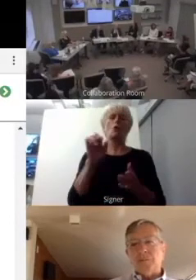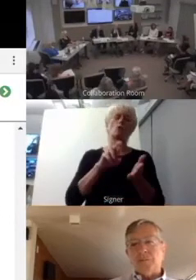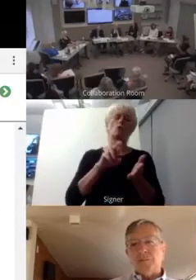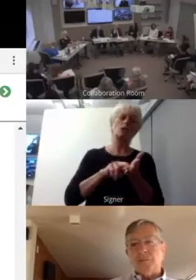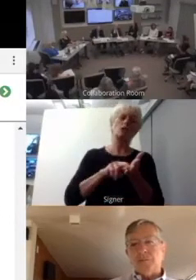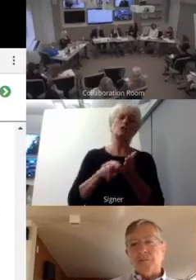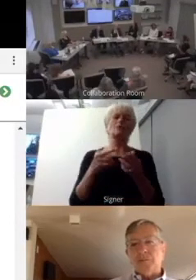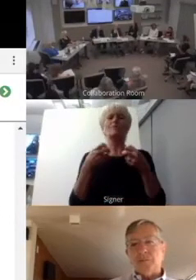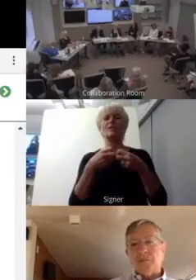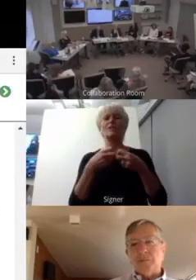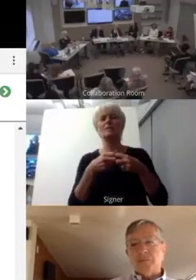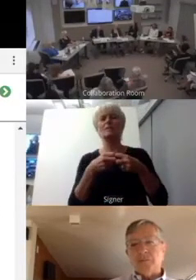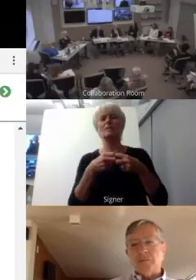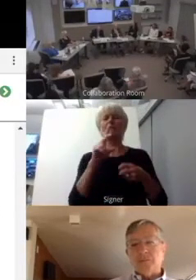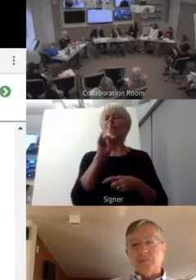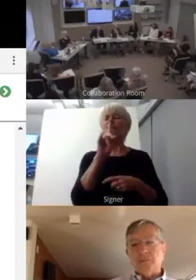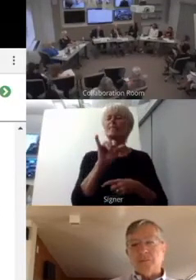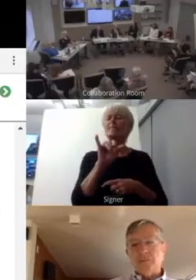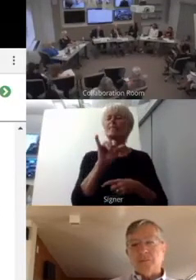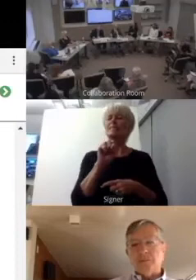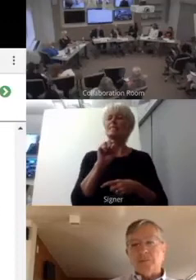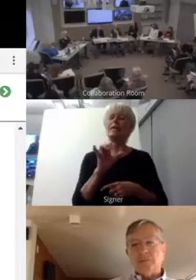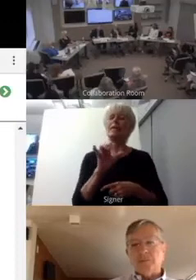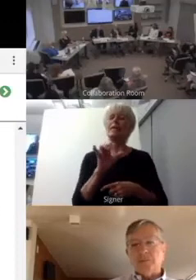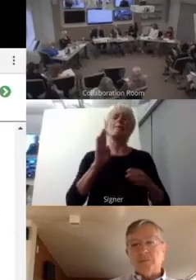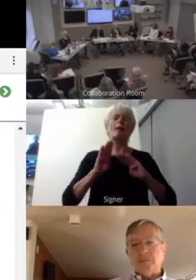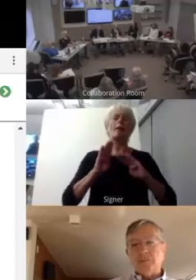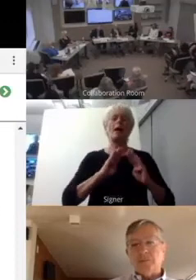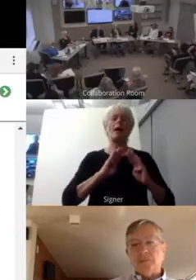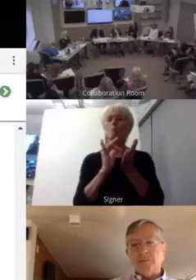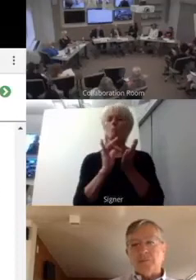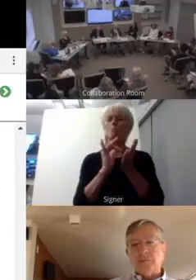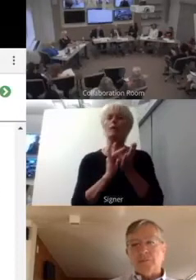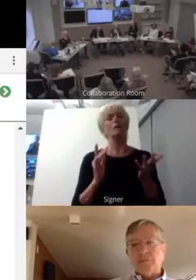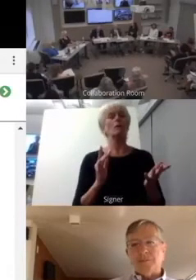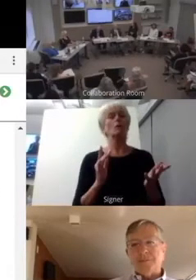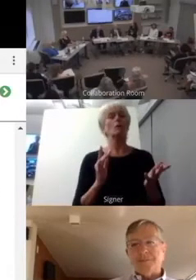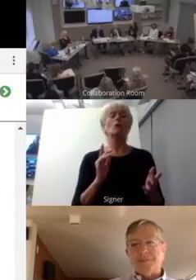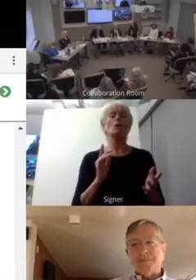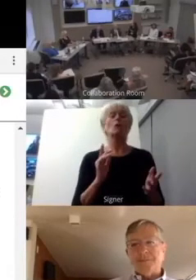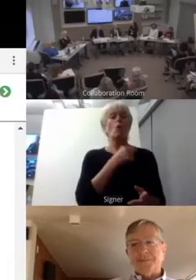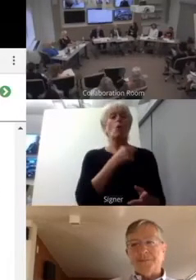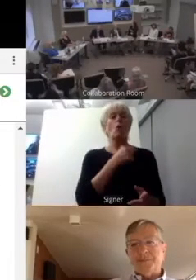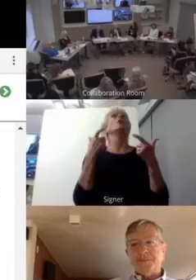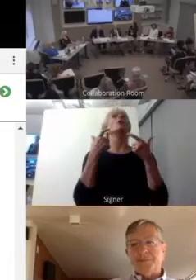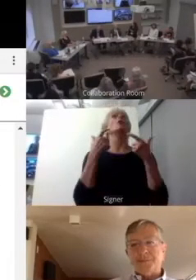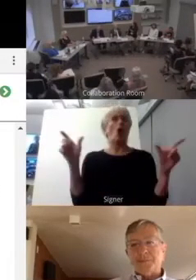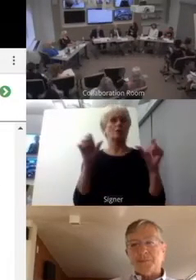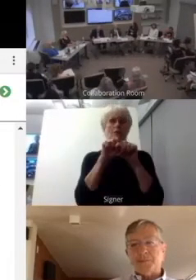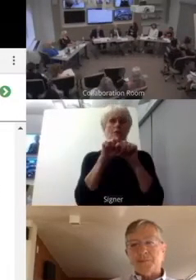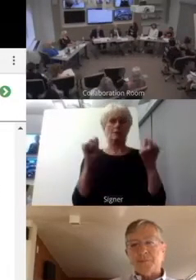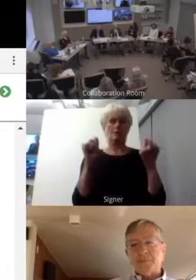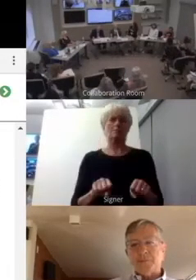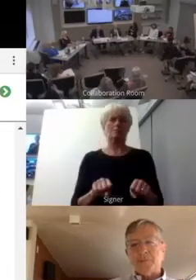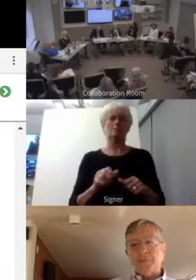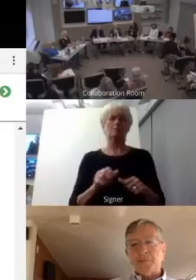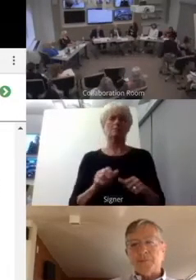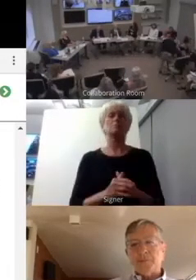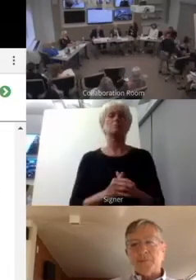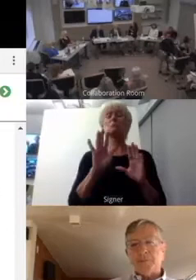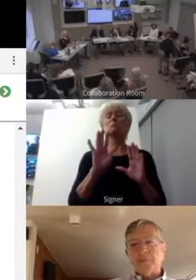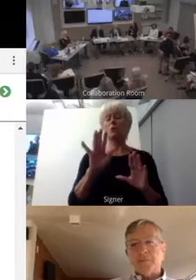biomedical. So we're a very large system. And for us, even though the ADA has been around